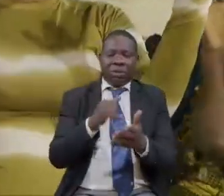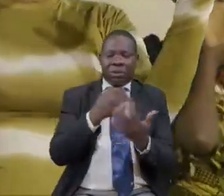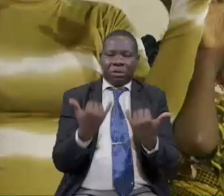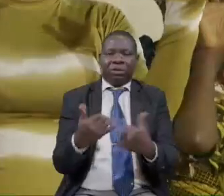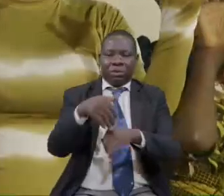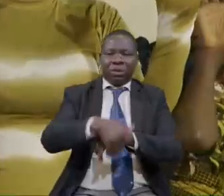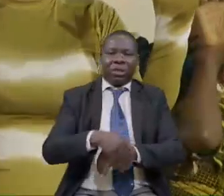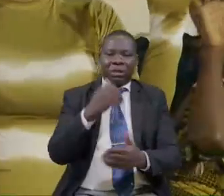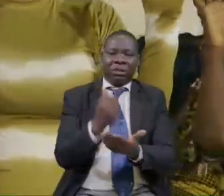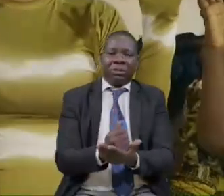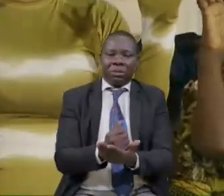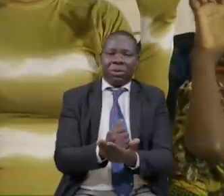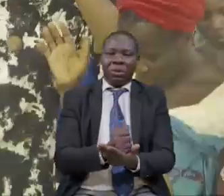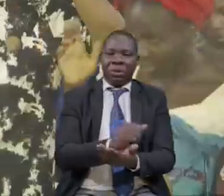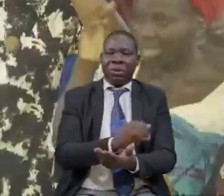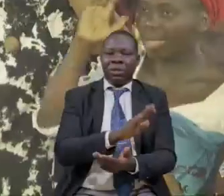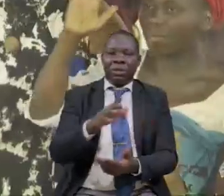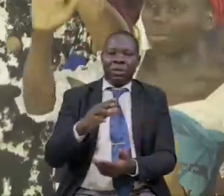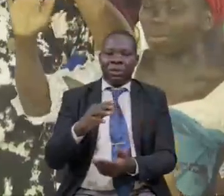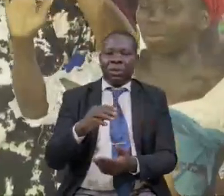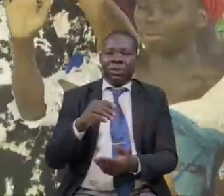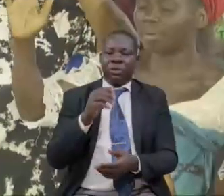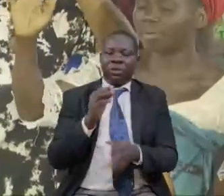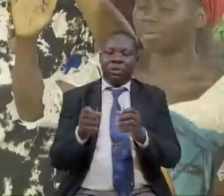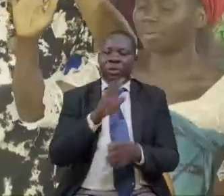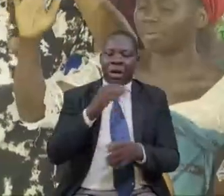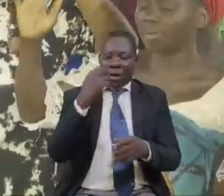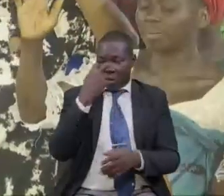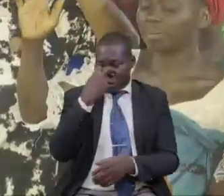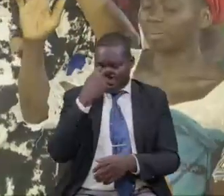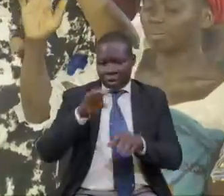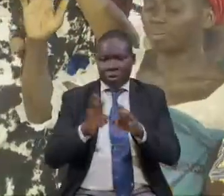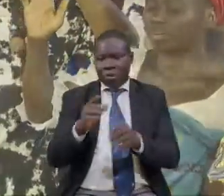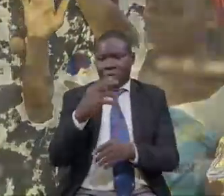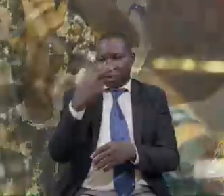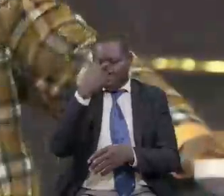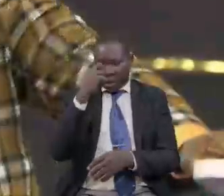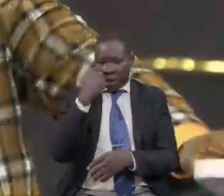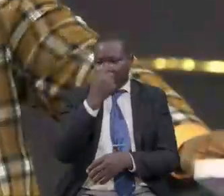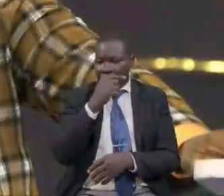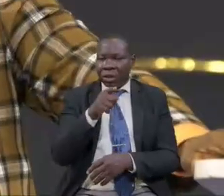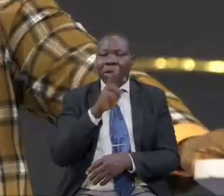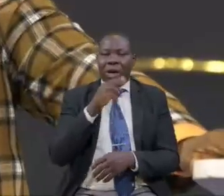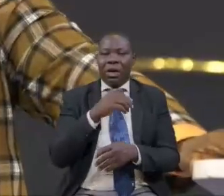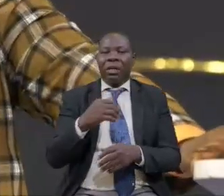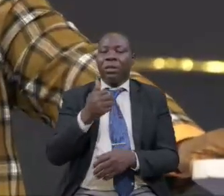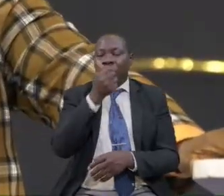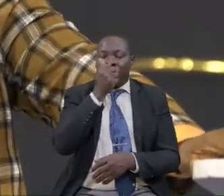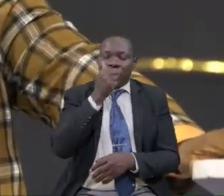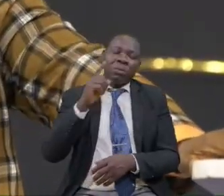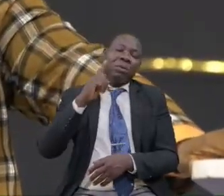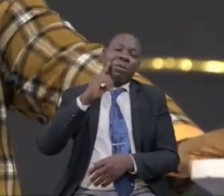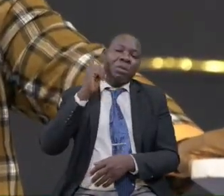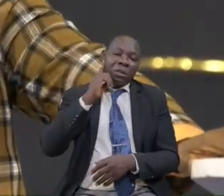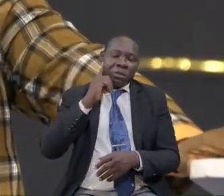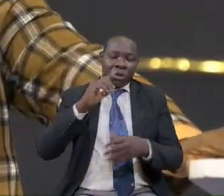are blind, he'll open your blind eyes. You are deaf, you are dumb, you're losing everything, you'll